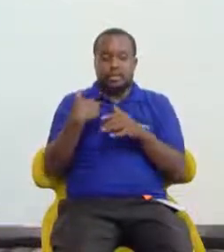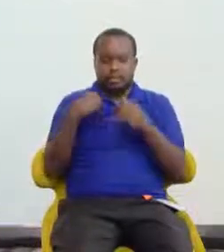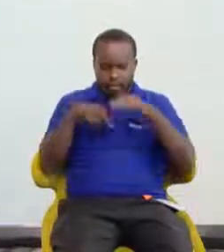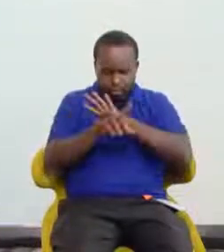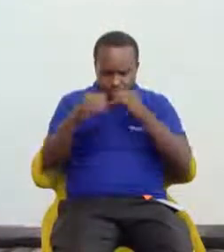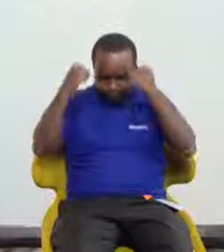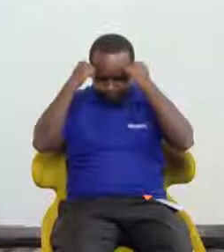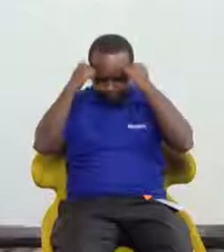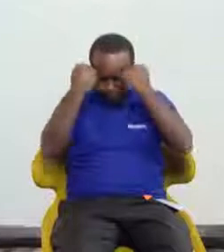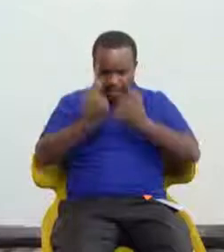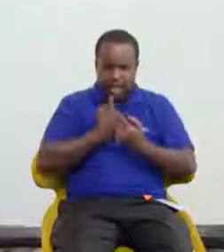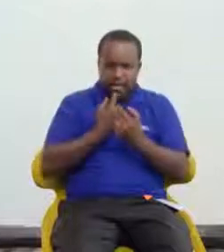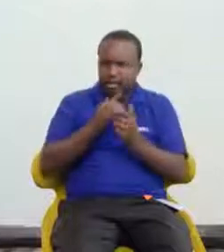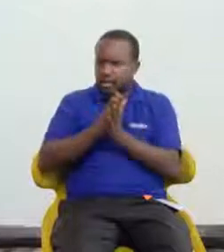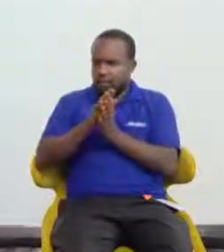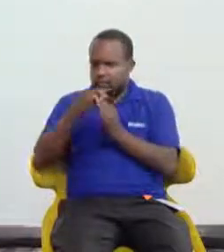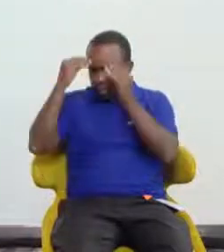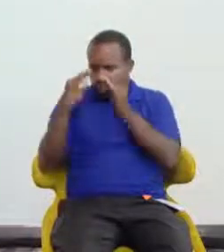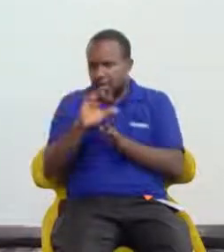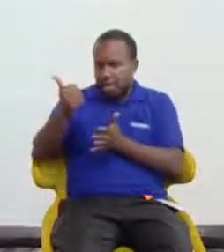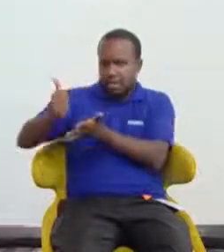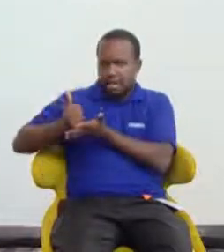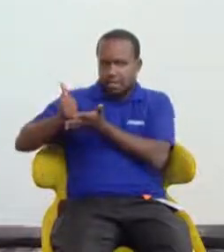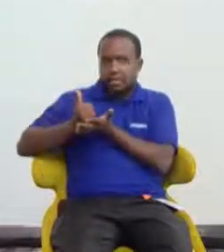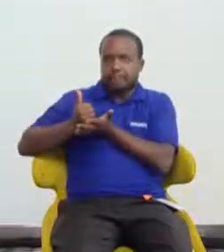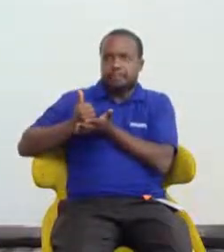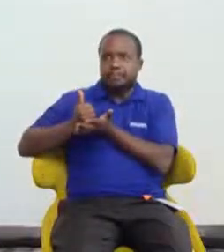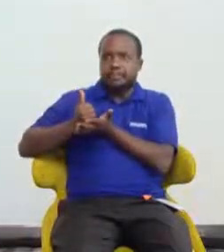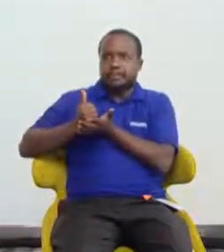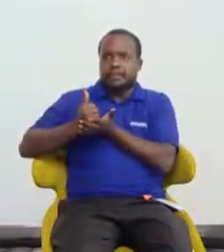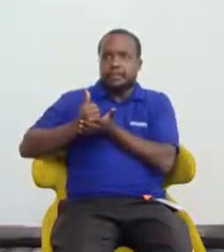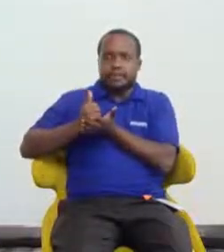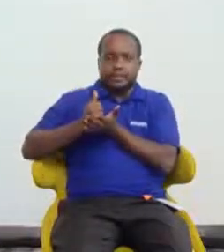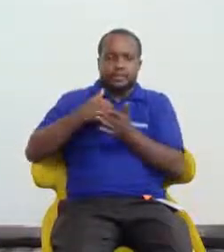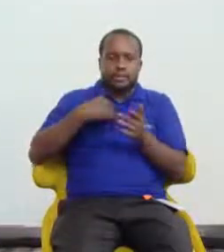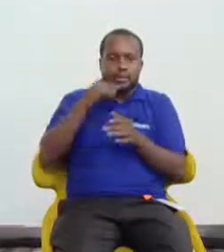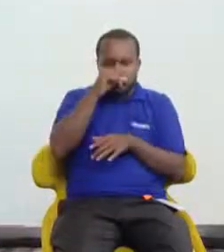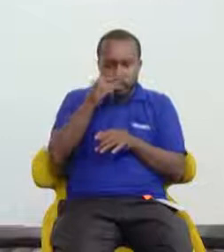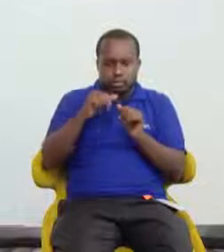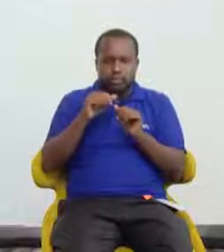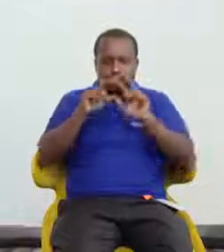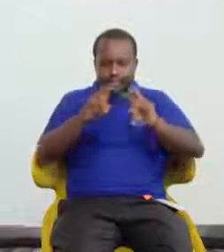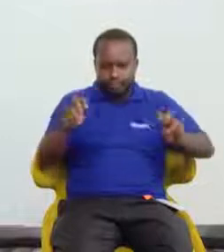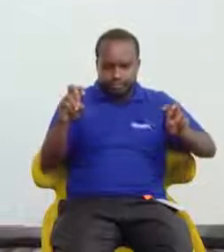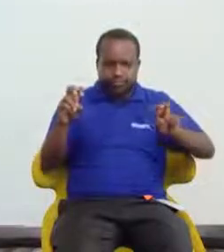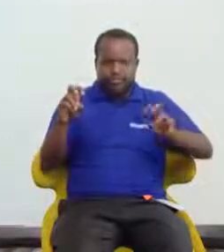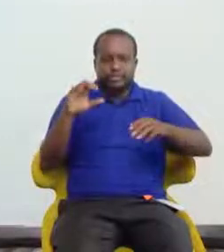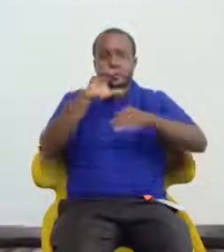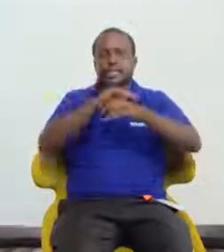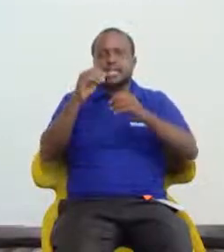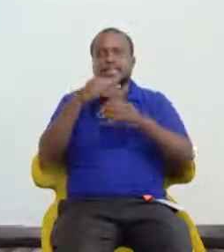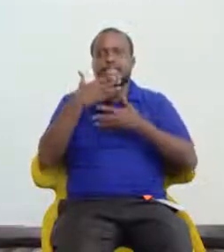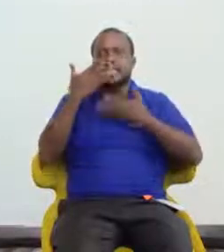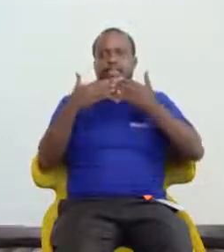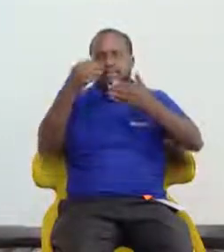up with other students, because I could just, like Google, you can just ask a question, you get different answers, and you